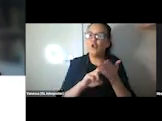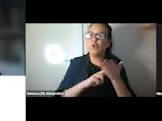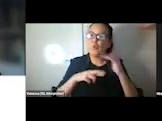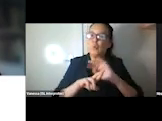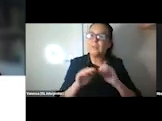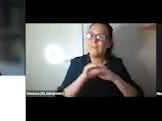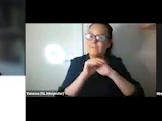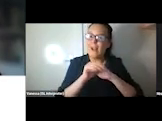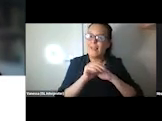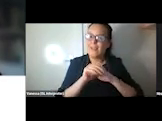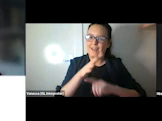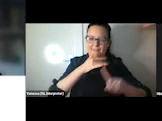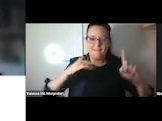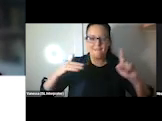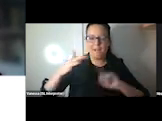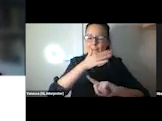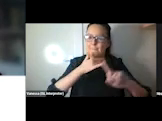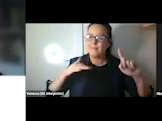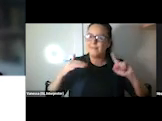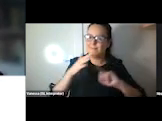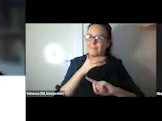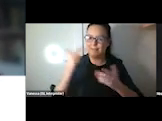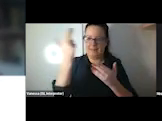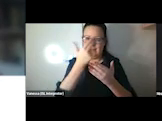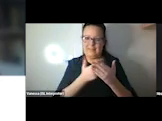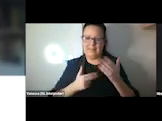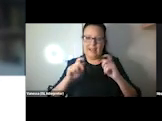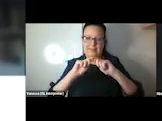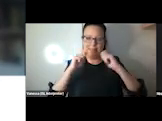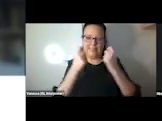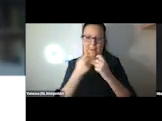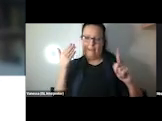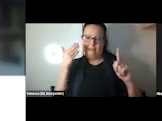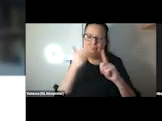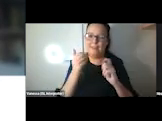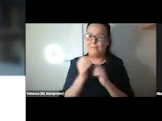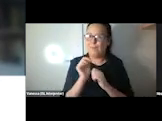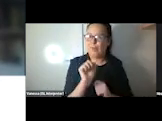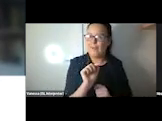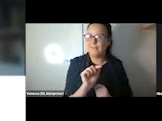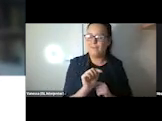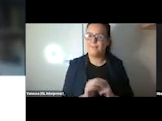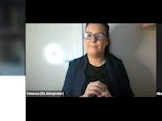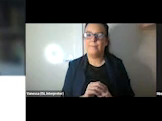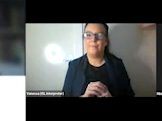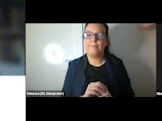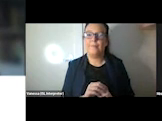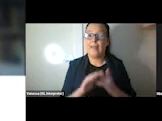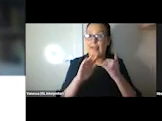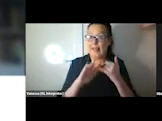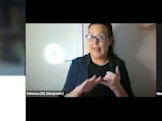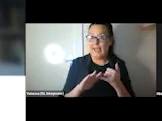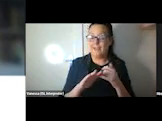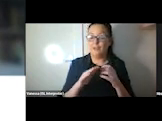that the design team were aiming for. And finally, I'm just going to mention a little bit